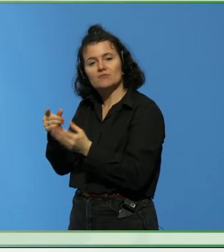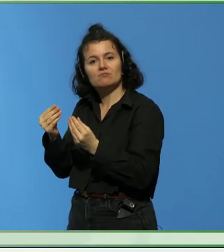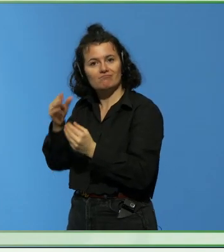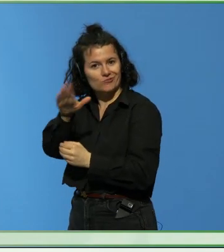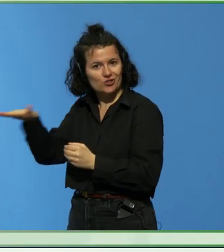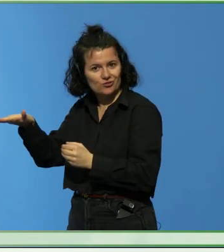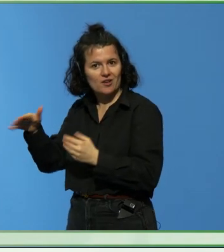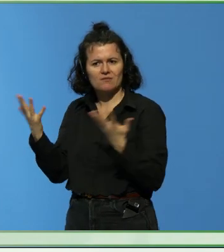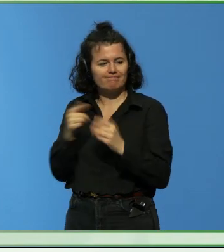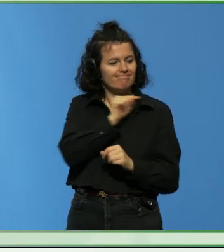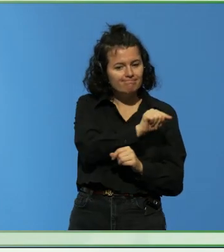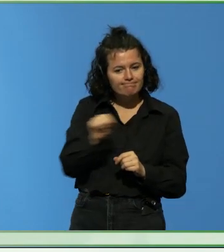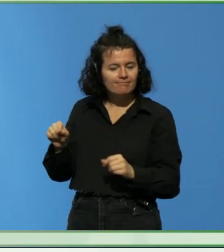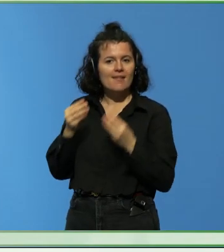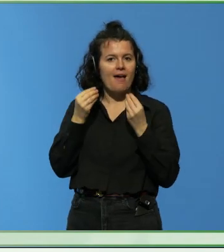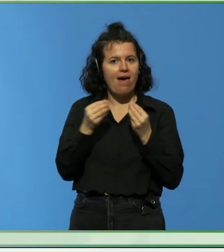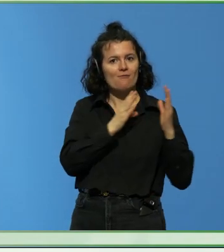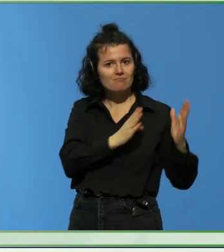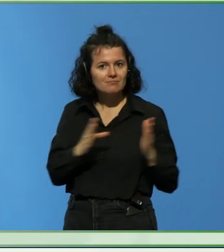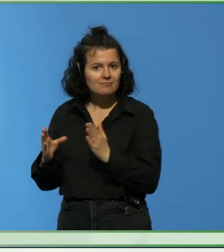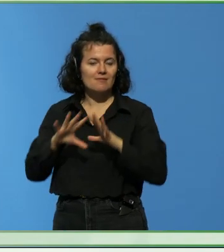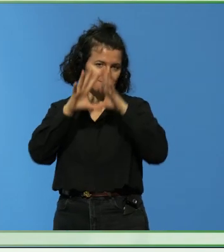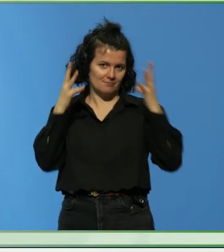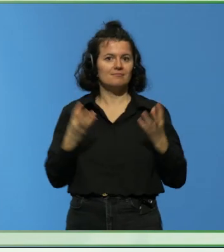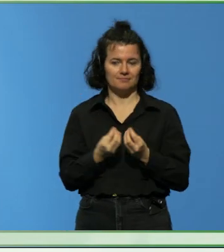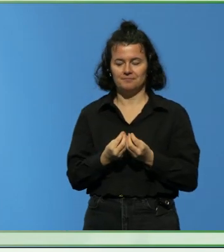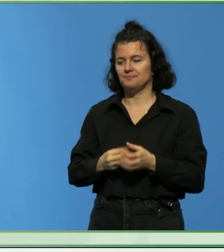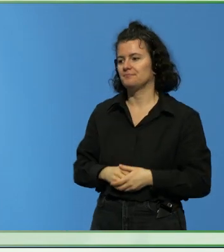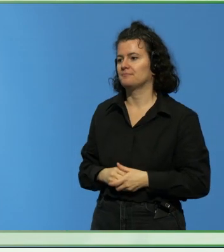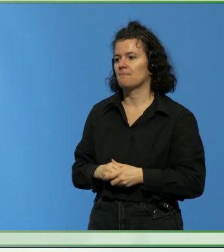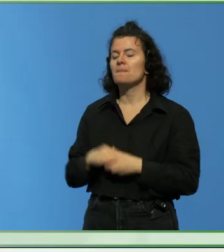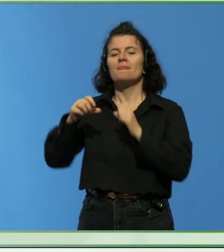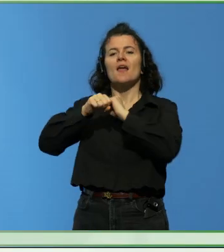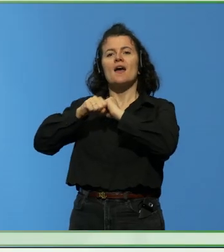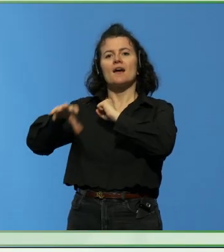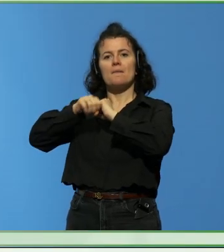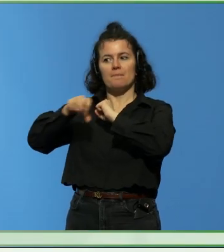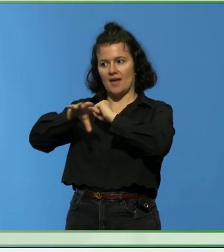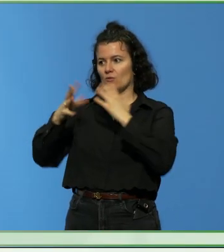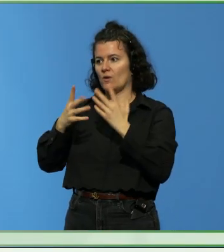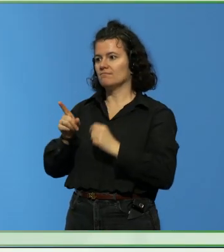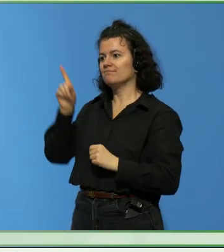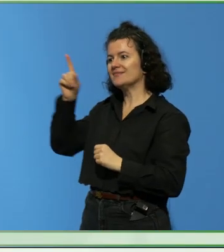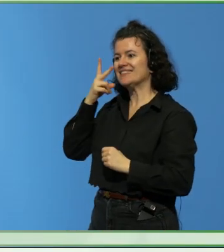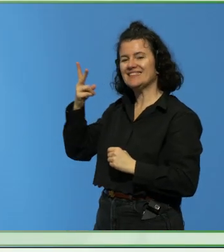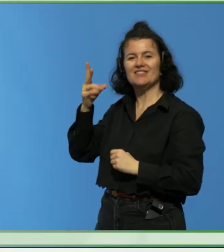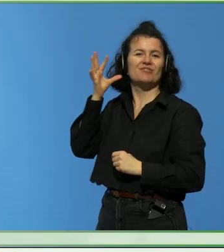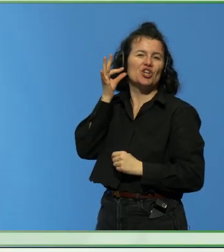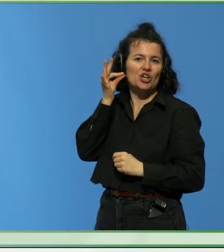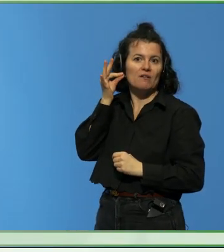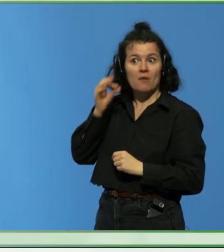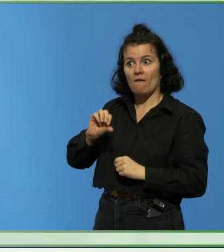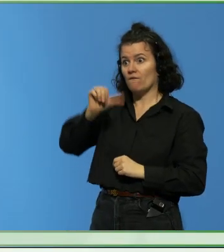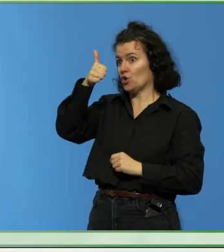The period packs also include a visual story showing Vevanoa menstruating for the first time, and Voto Hevanoa and